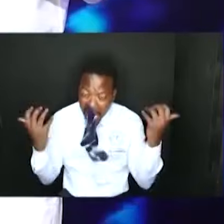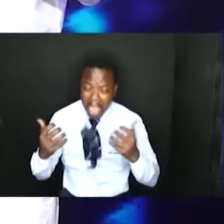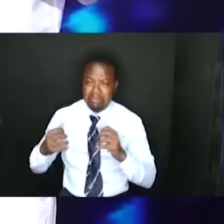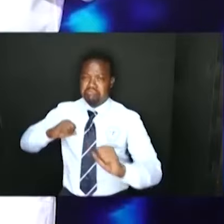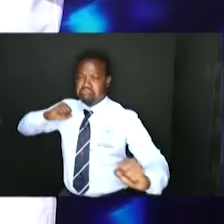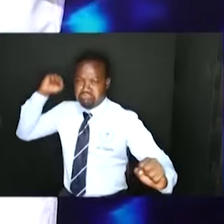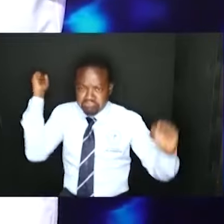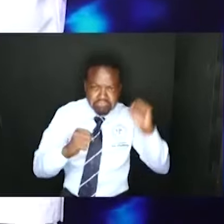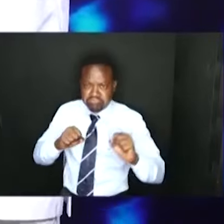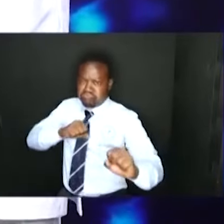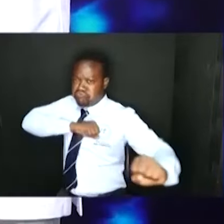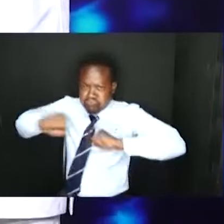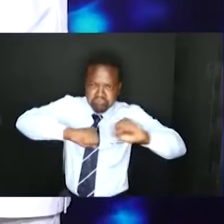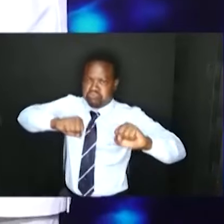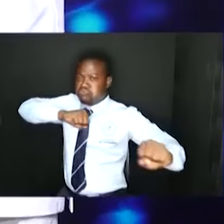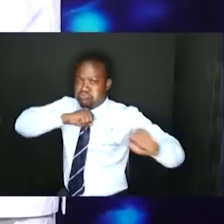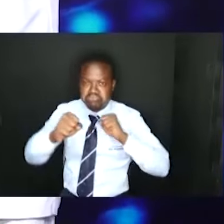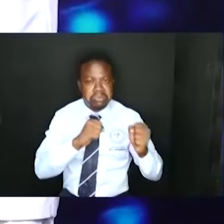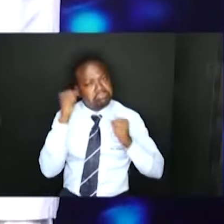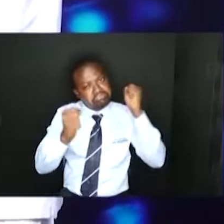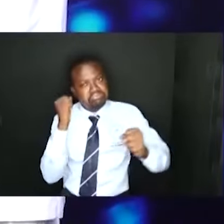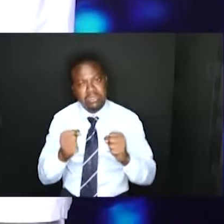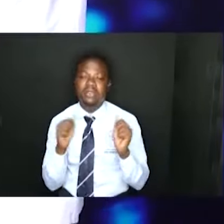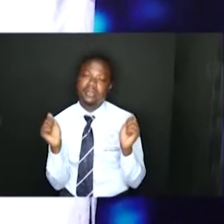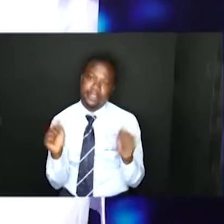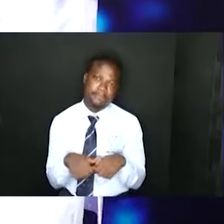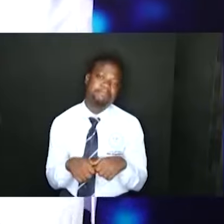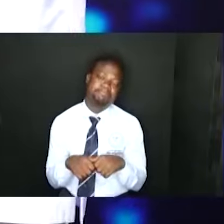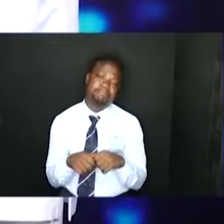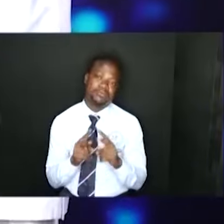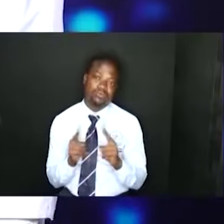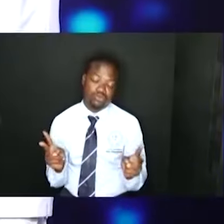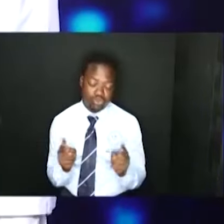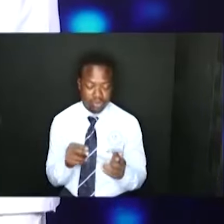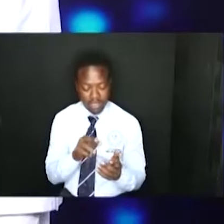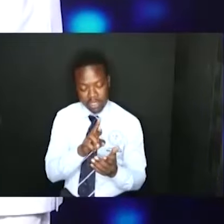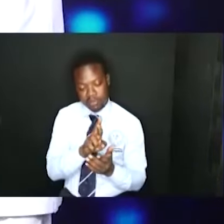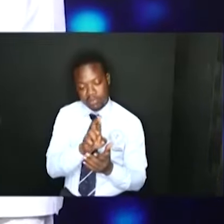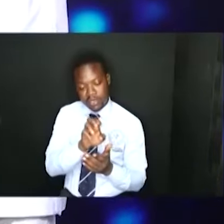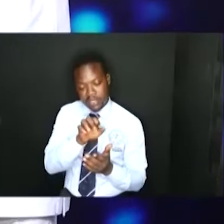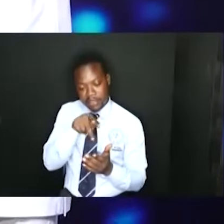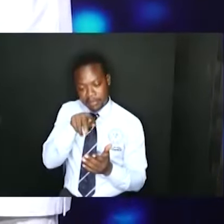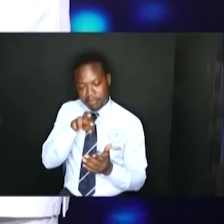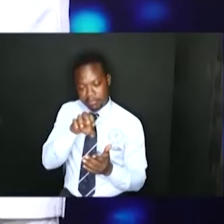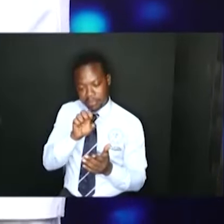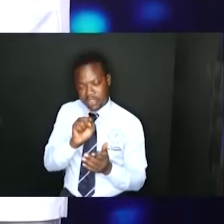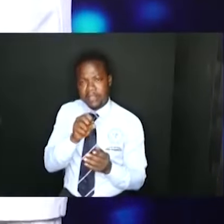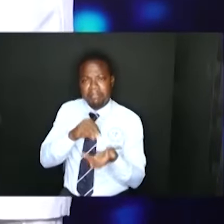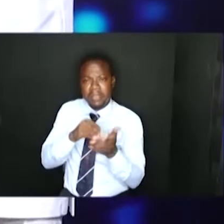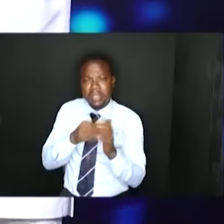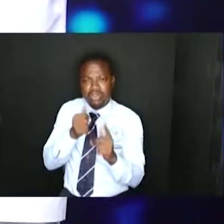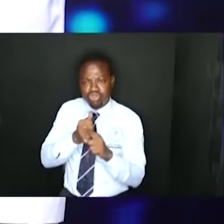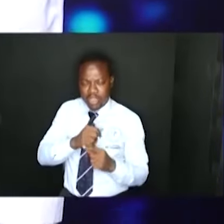the like. So we said that repress is to keep a feeling under control.